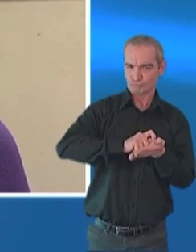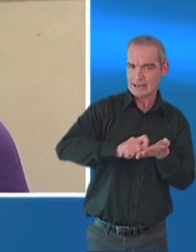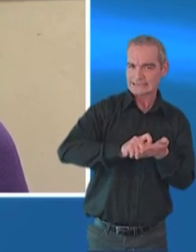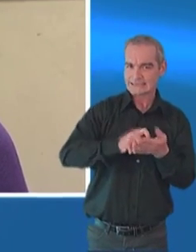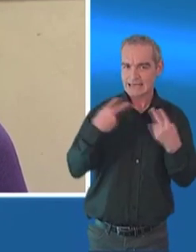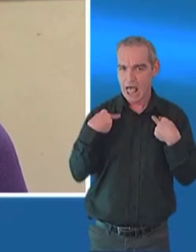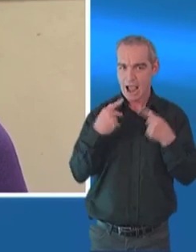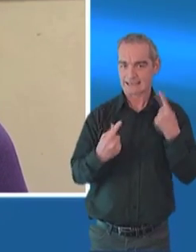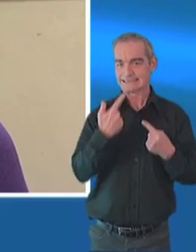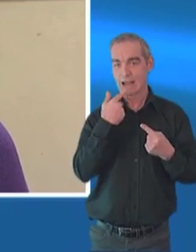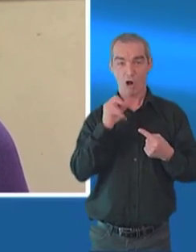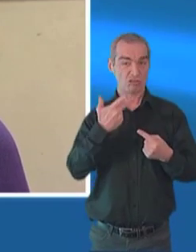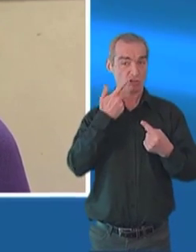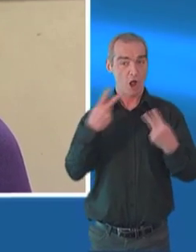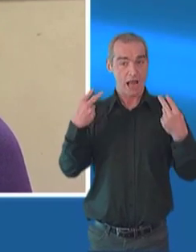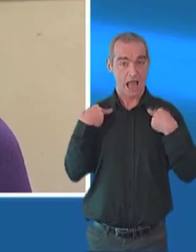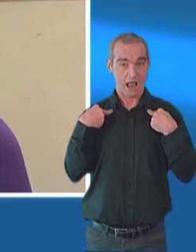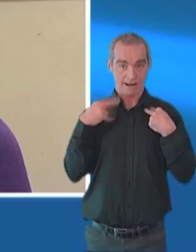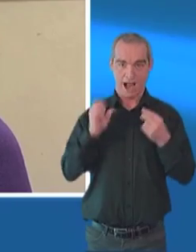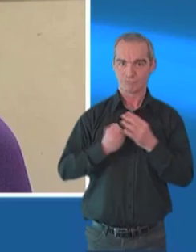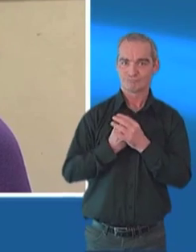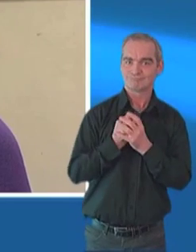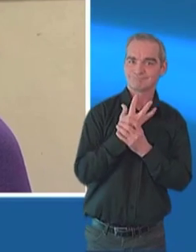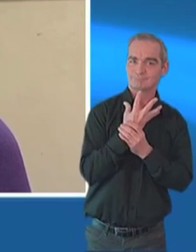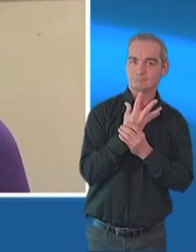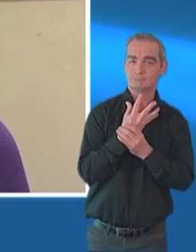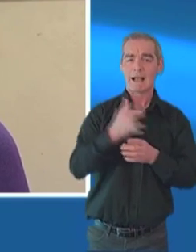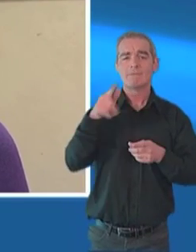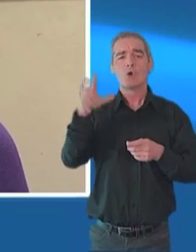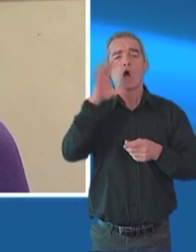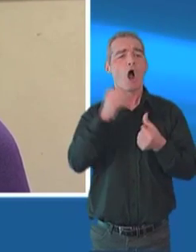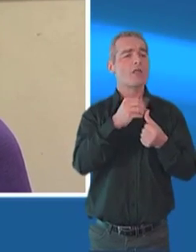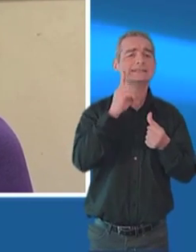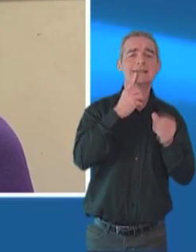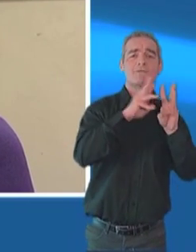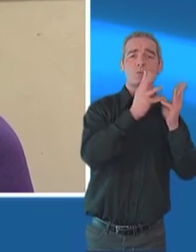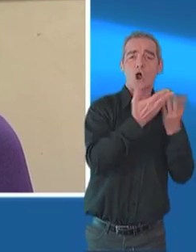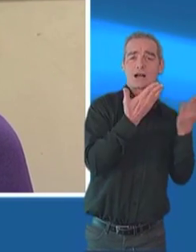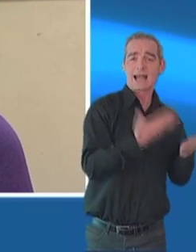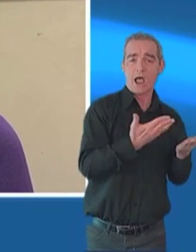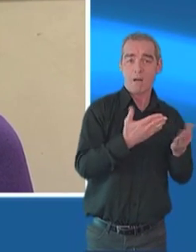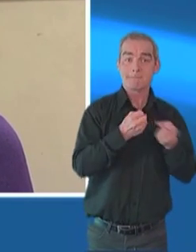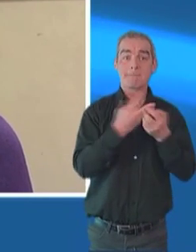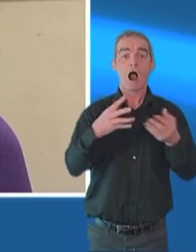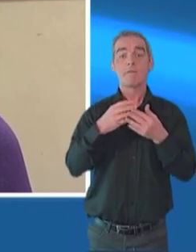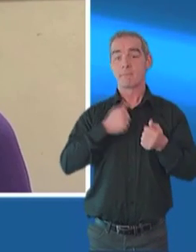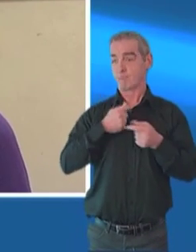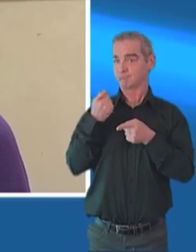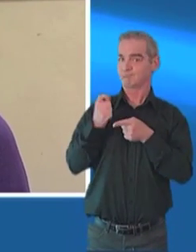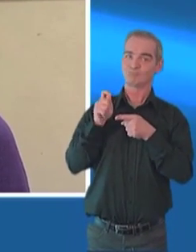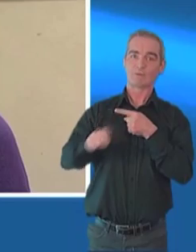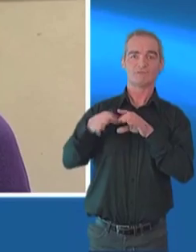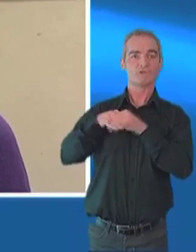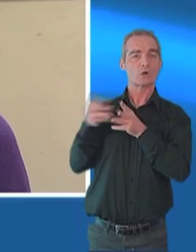early language development, English or spoken language, and particularly written language, as a second or